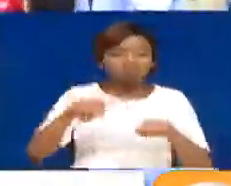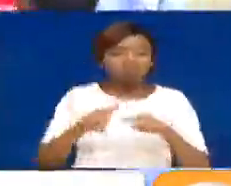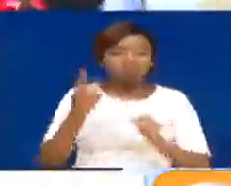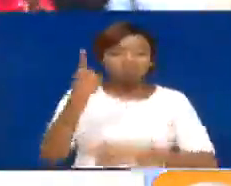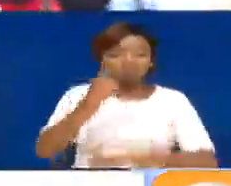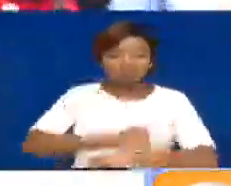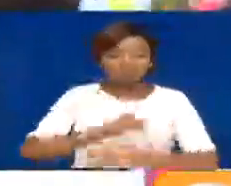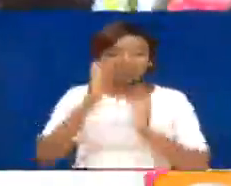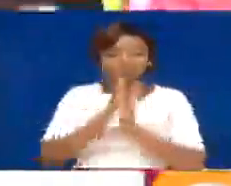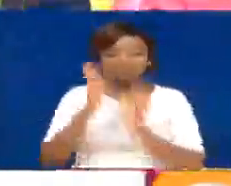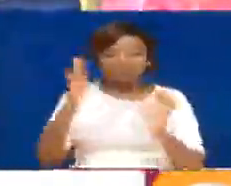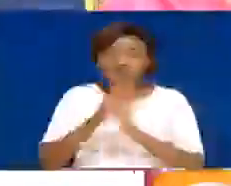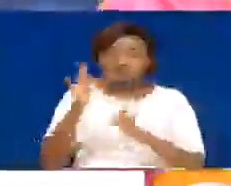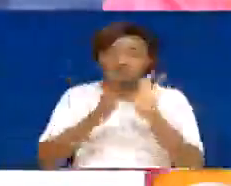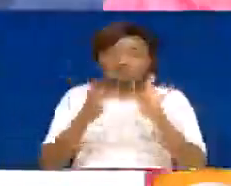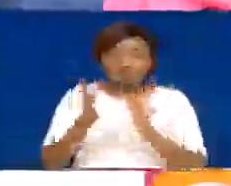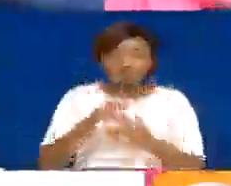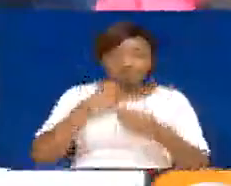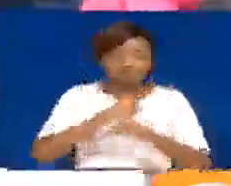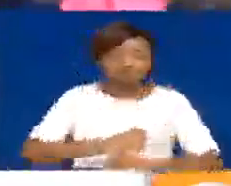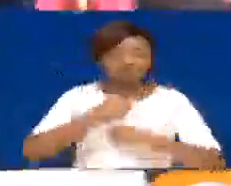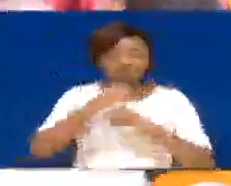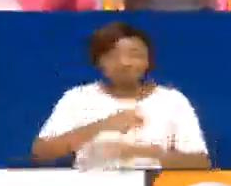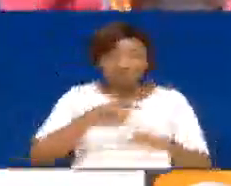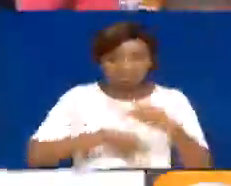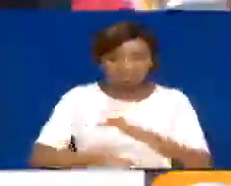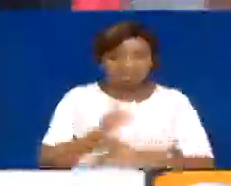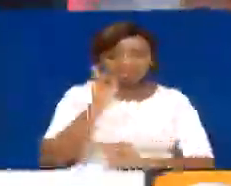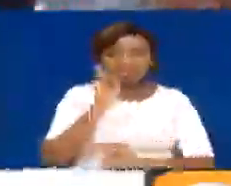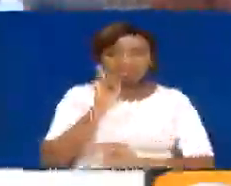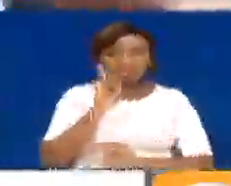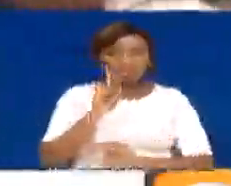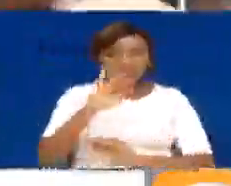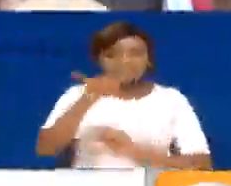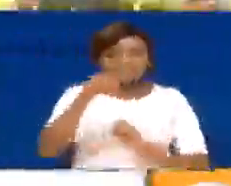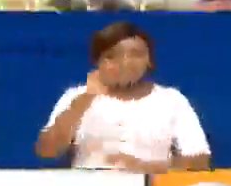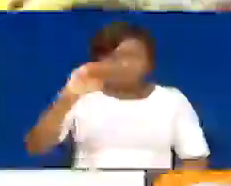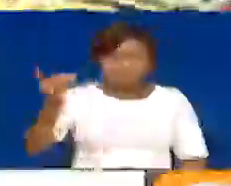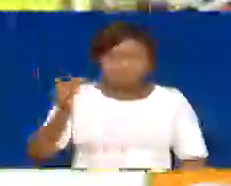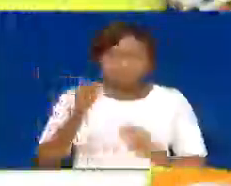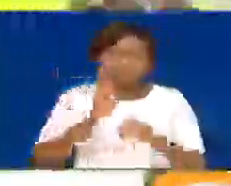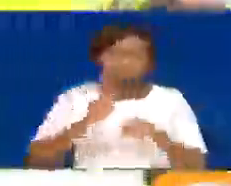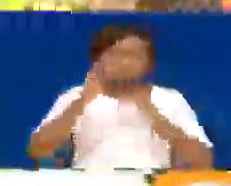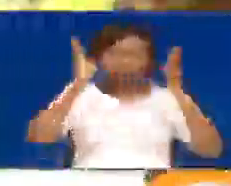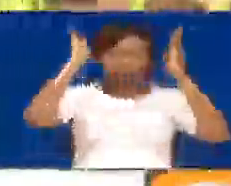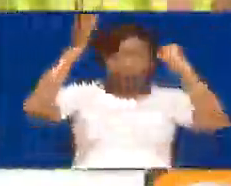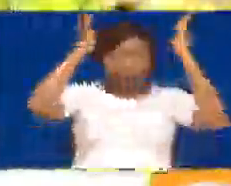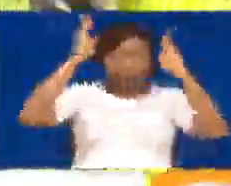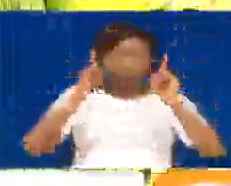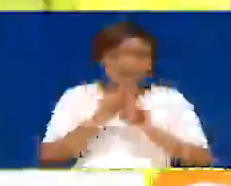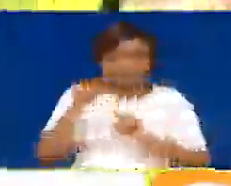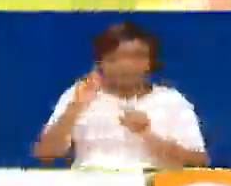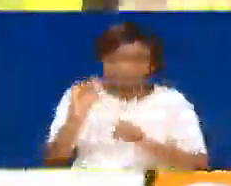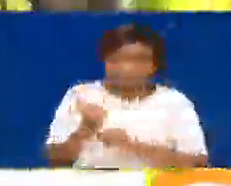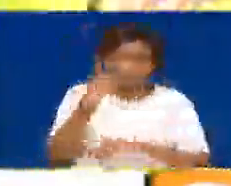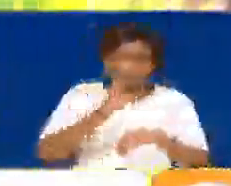used to mark the day that Jesus rode into Jerusalem on a donkey. Now, the day was also special as it was the first since the